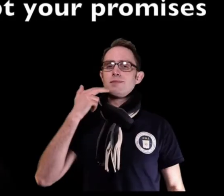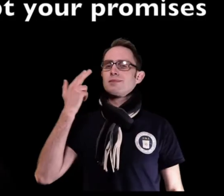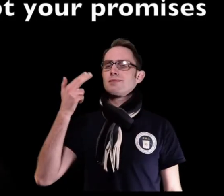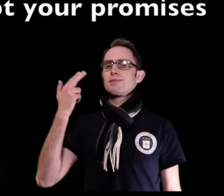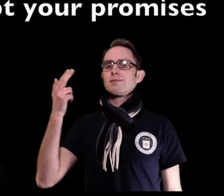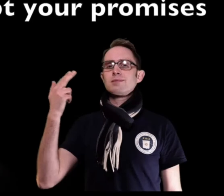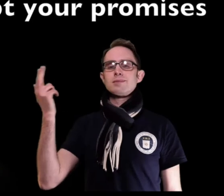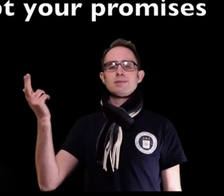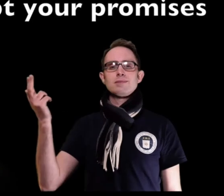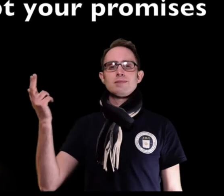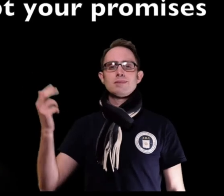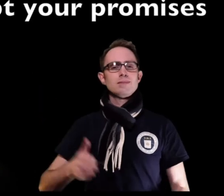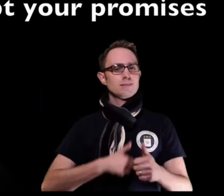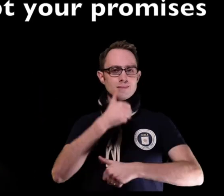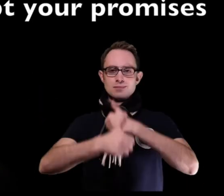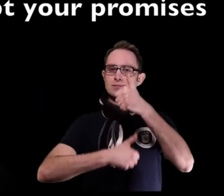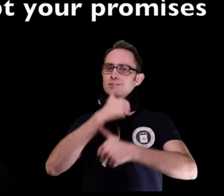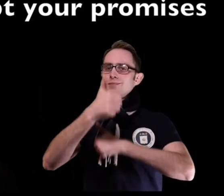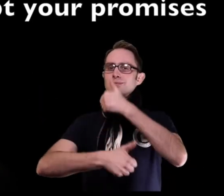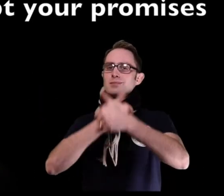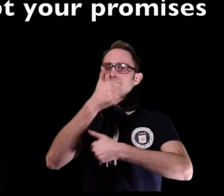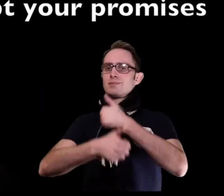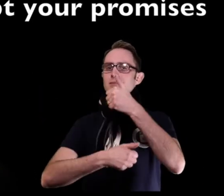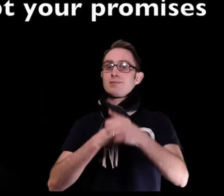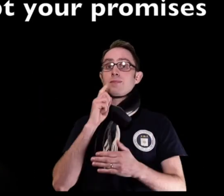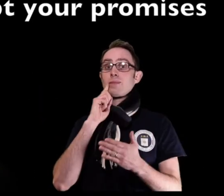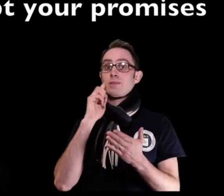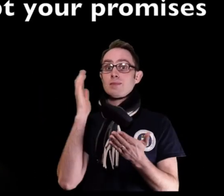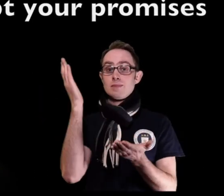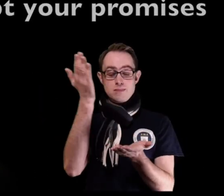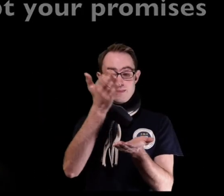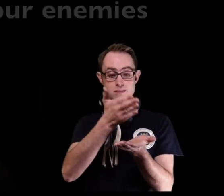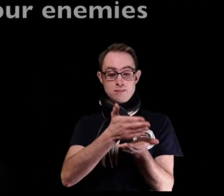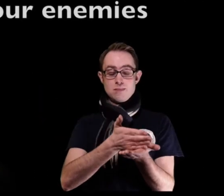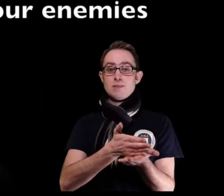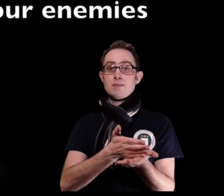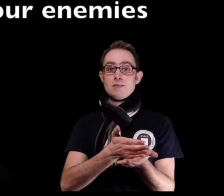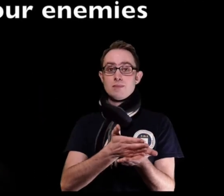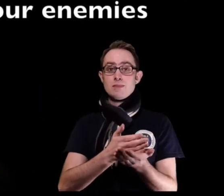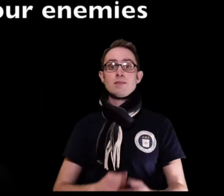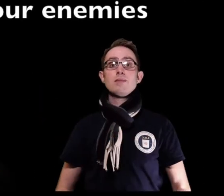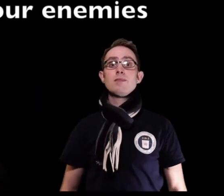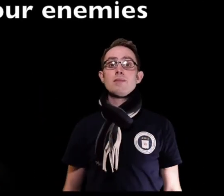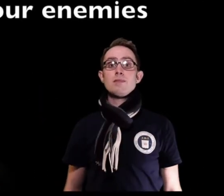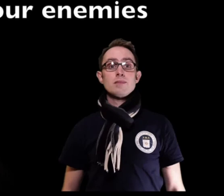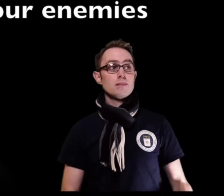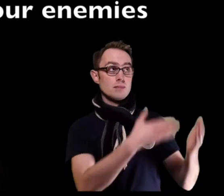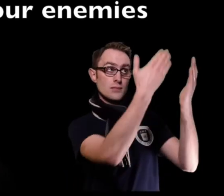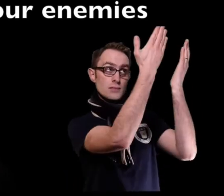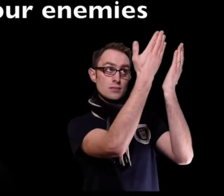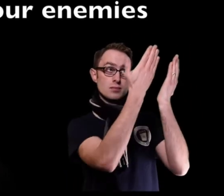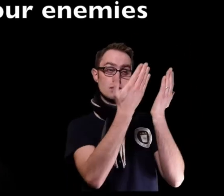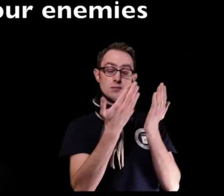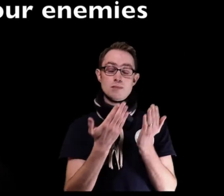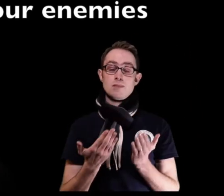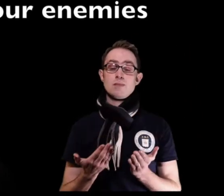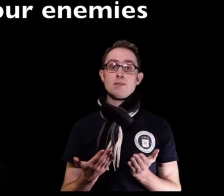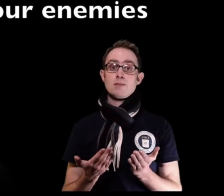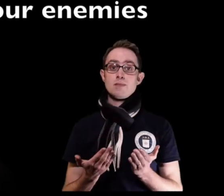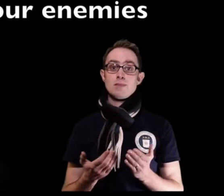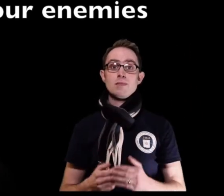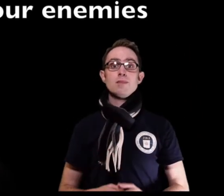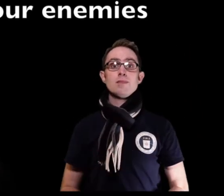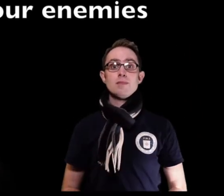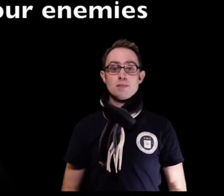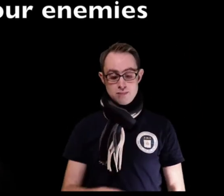Zechariah sang a song. I praise you, Lord, for you've kept your promises, and you have sent the